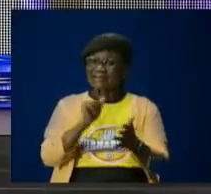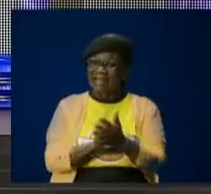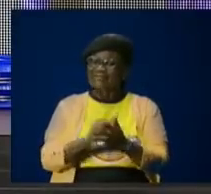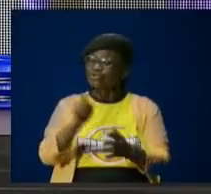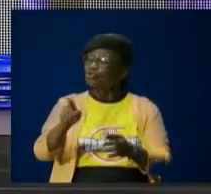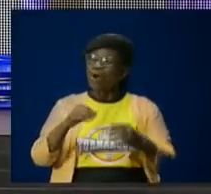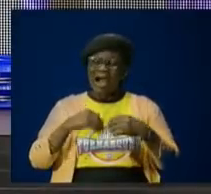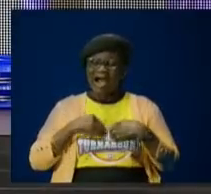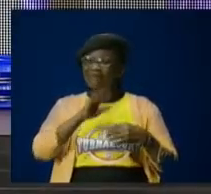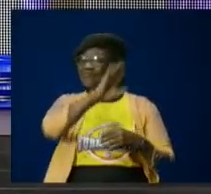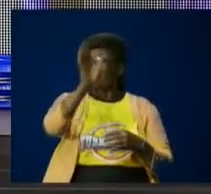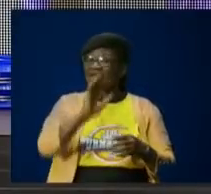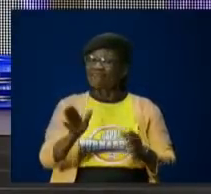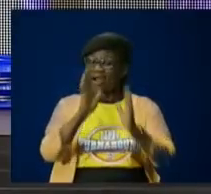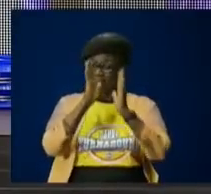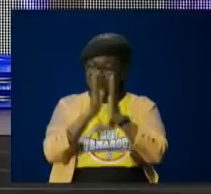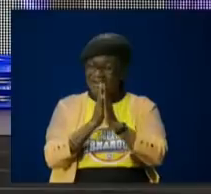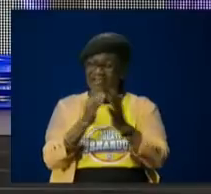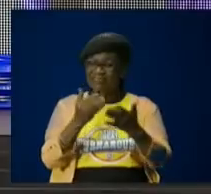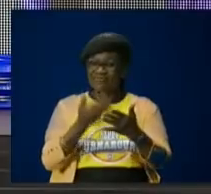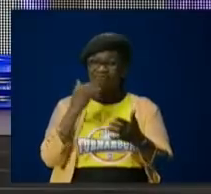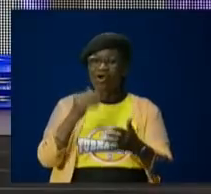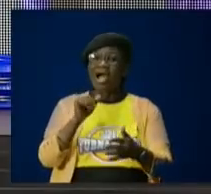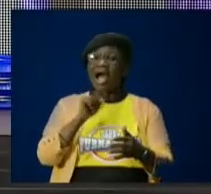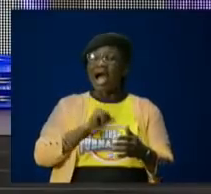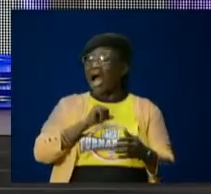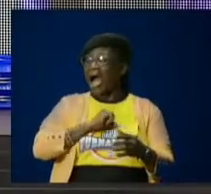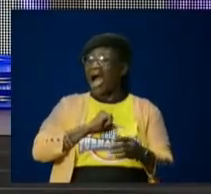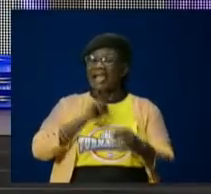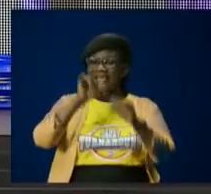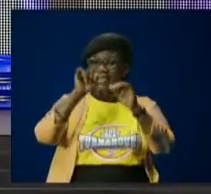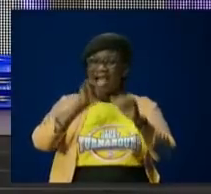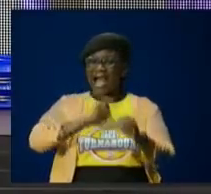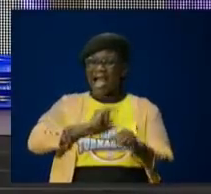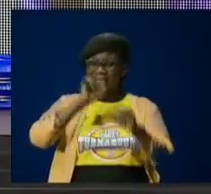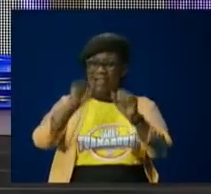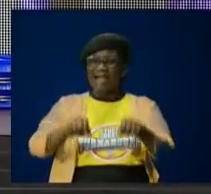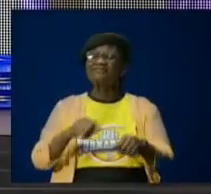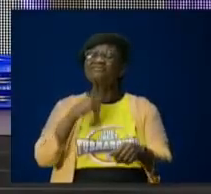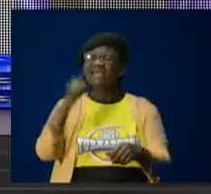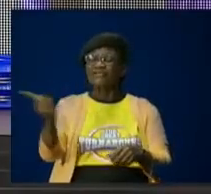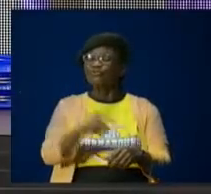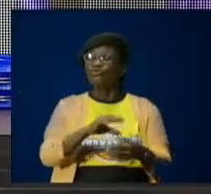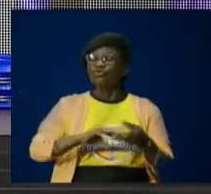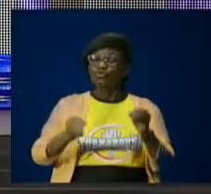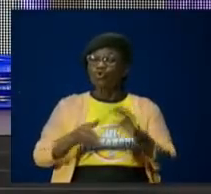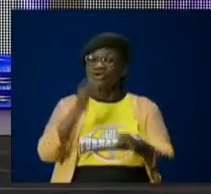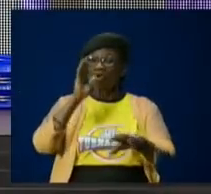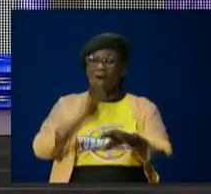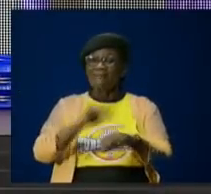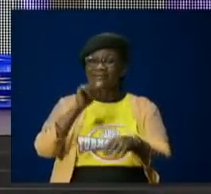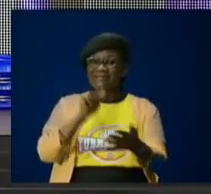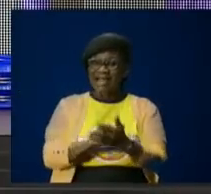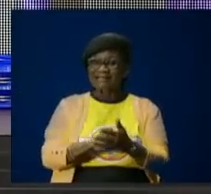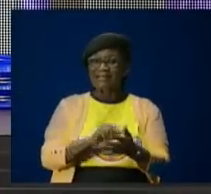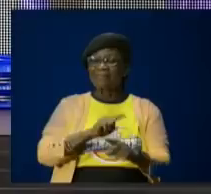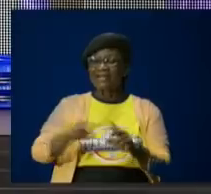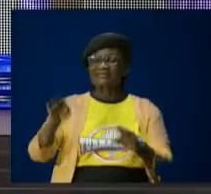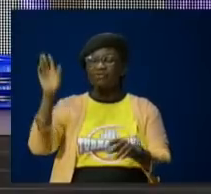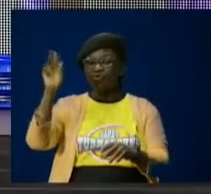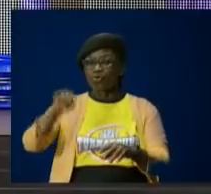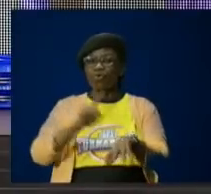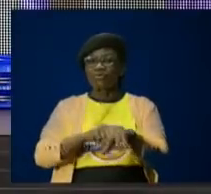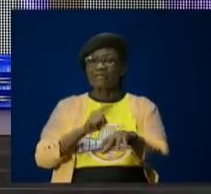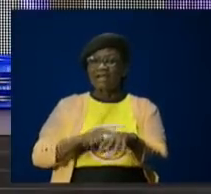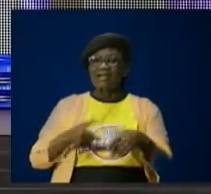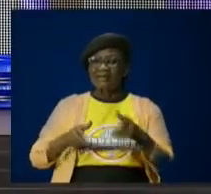I can tell you stories on that, but time seems to be running. Let me move on to four.